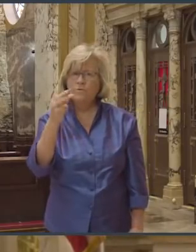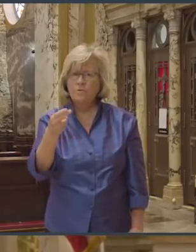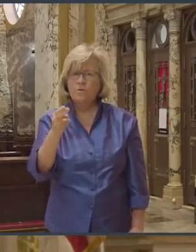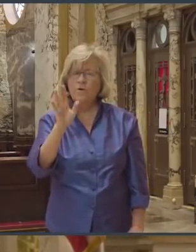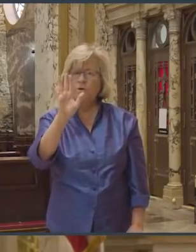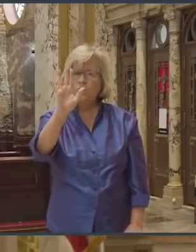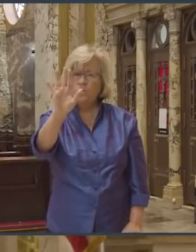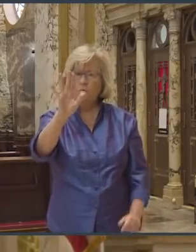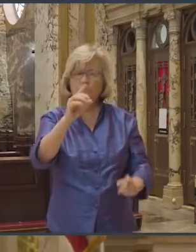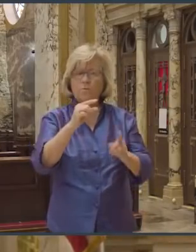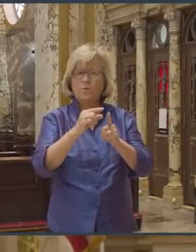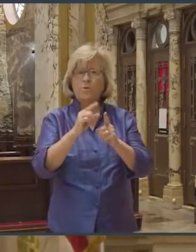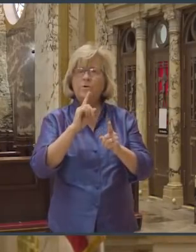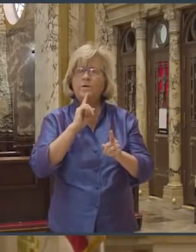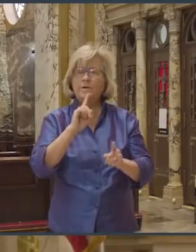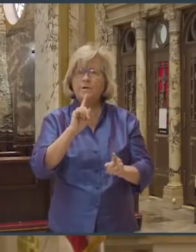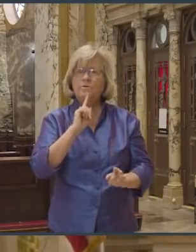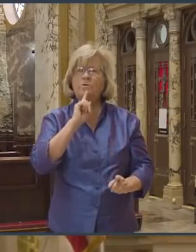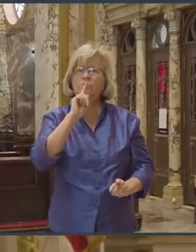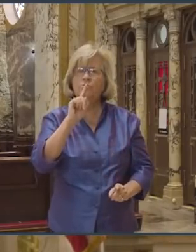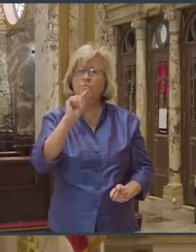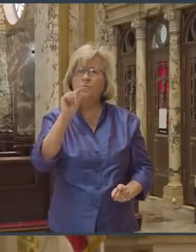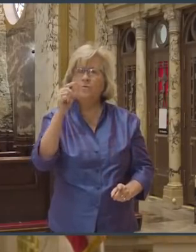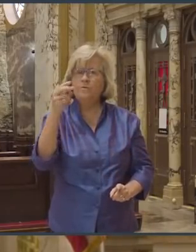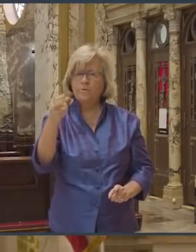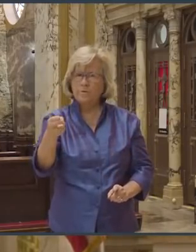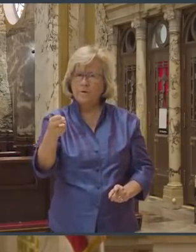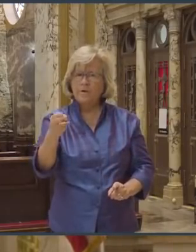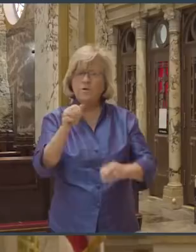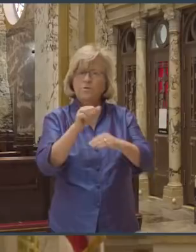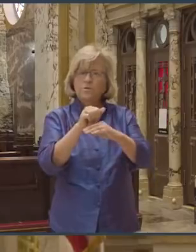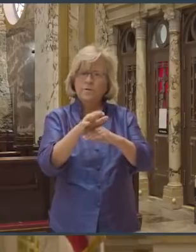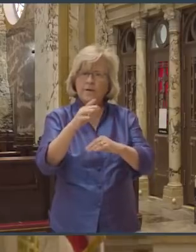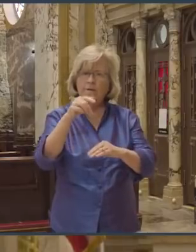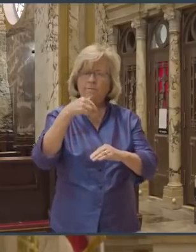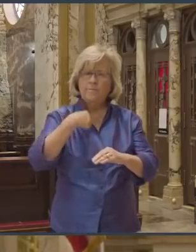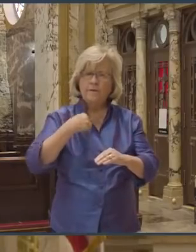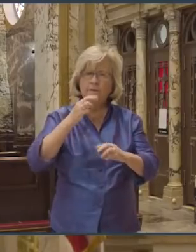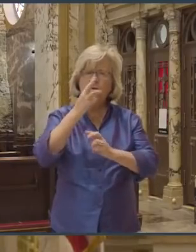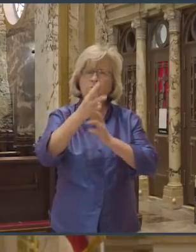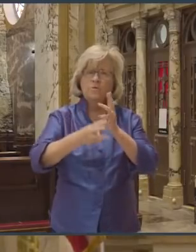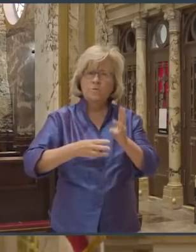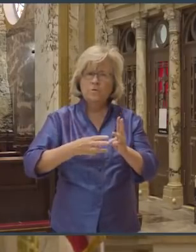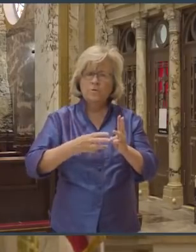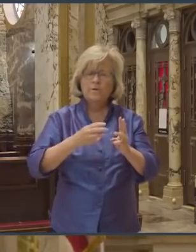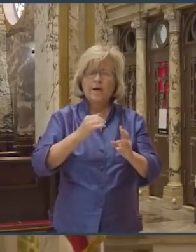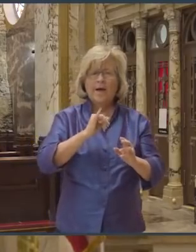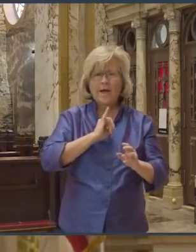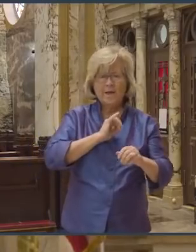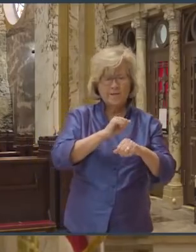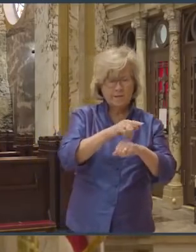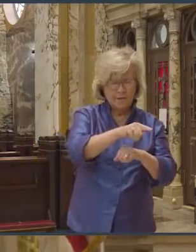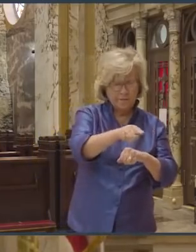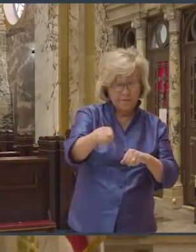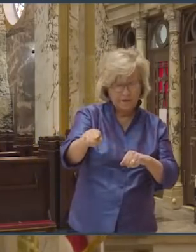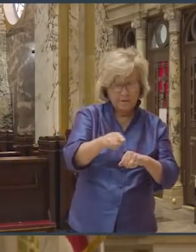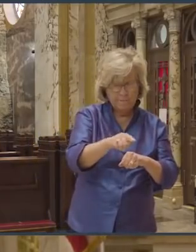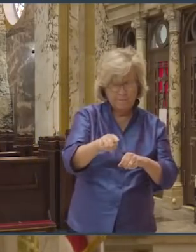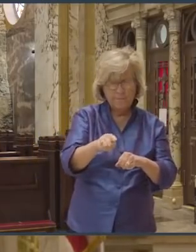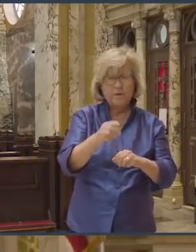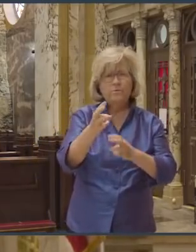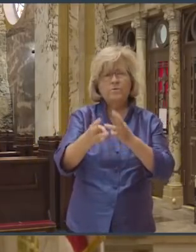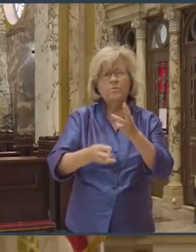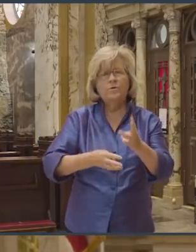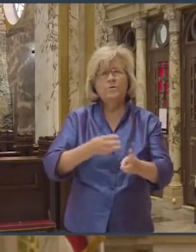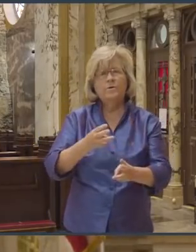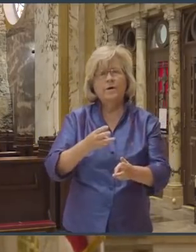is truth. As you sent me into the world, so I send them into the world.